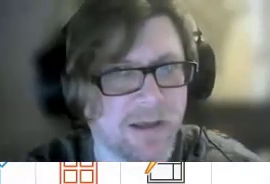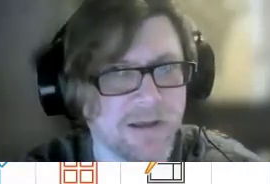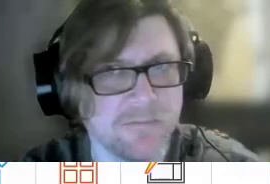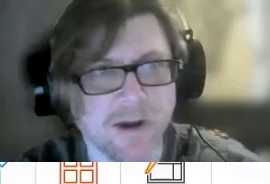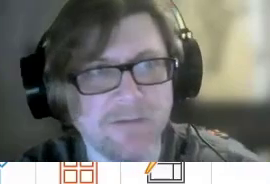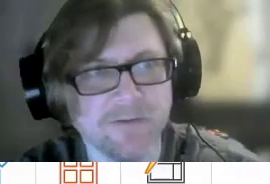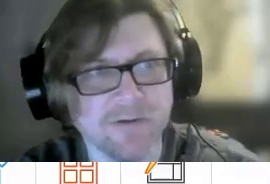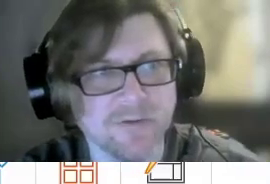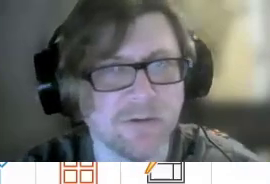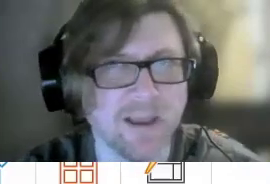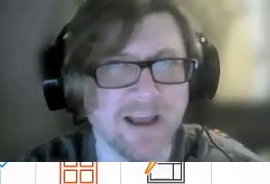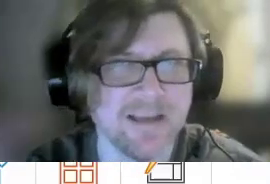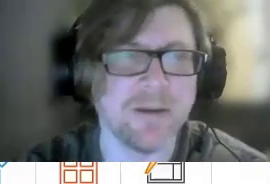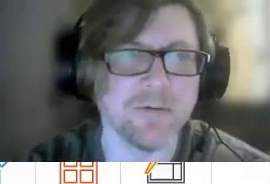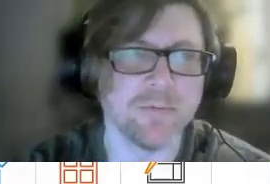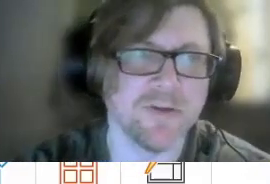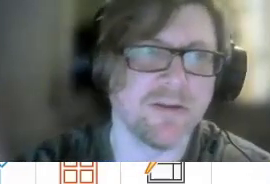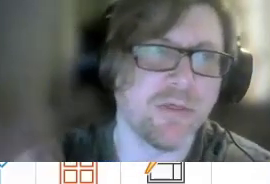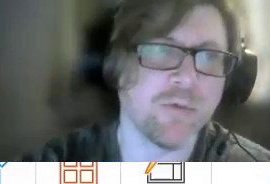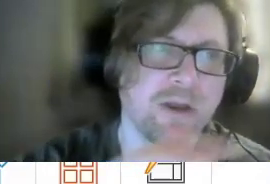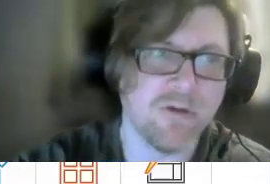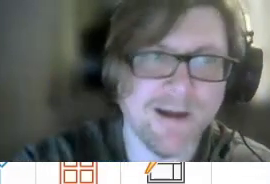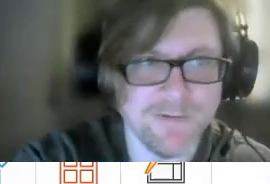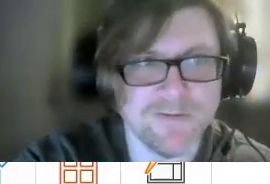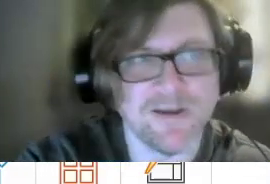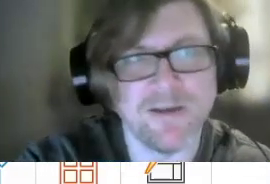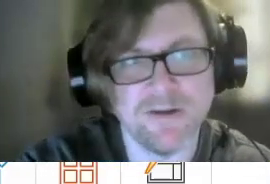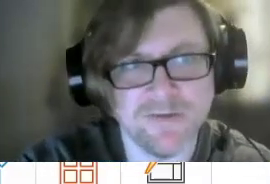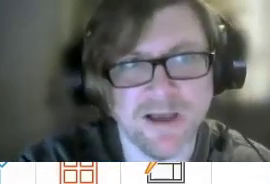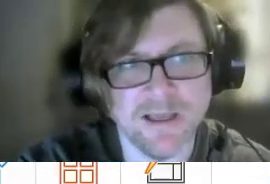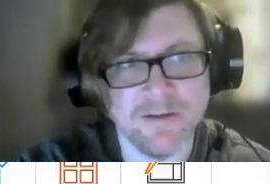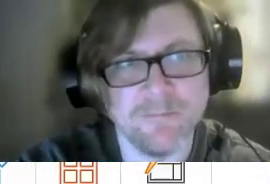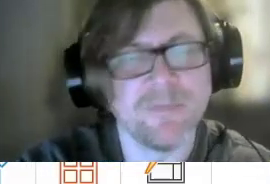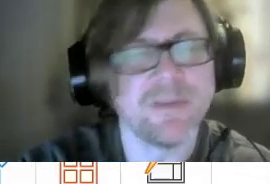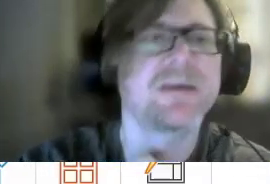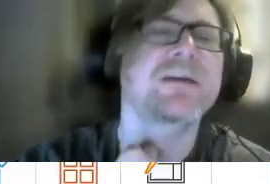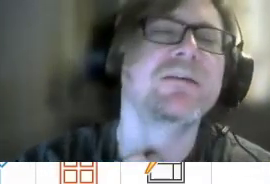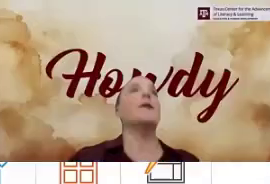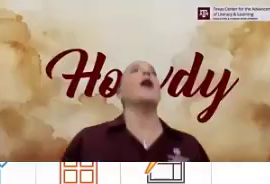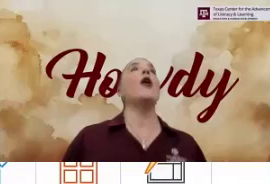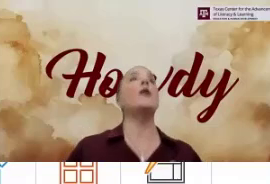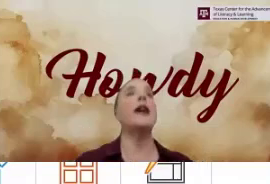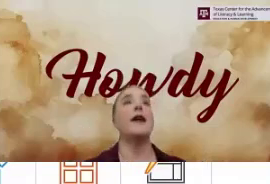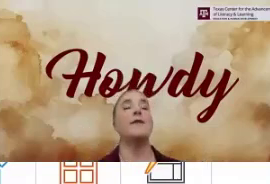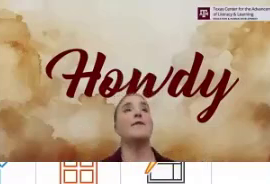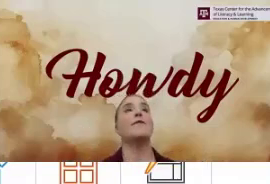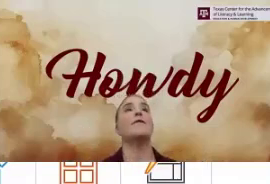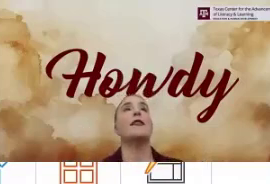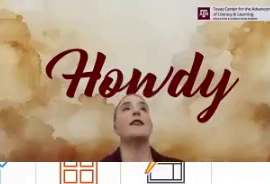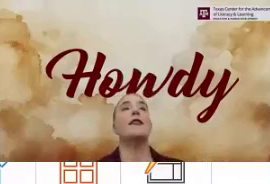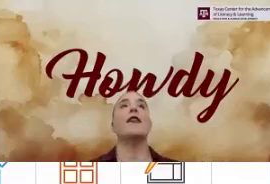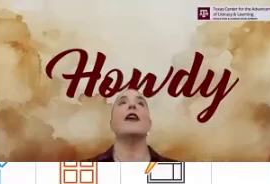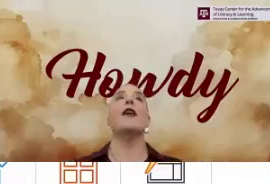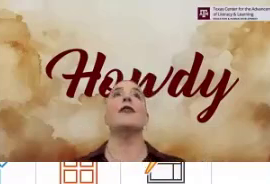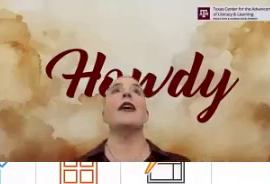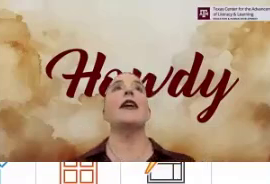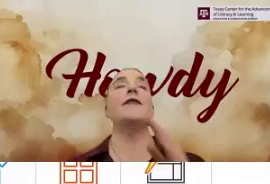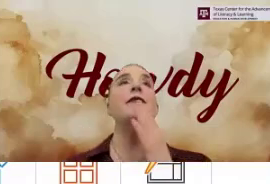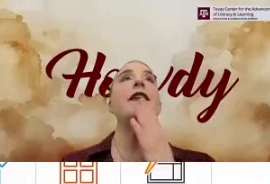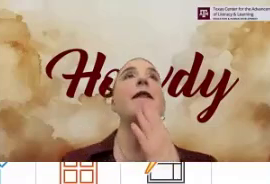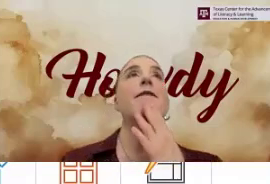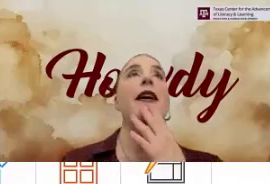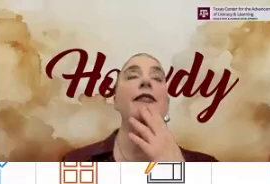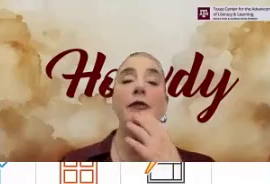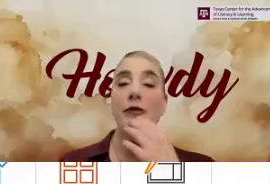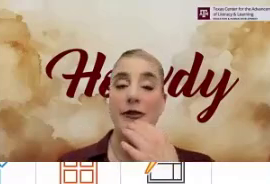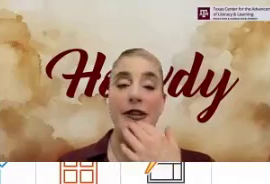at some of my graphics and I was like, okay, I need to be able to present 3 graphics side by side for best results.